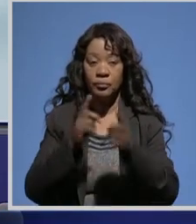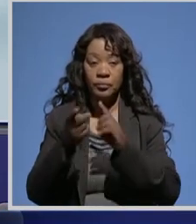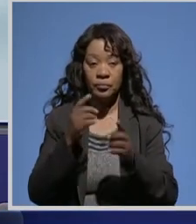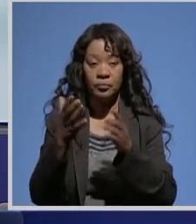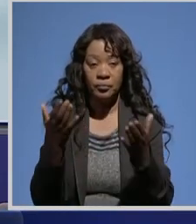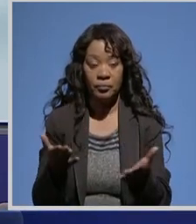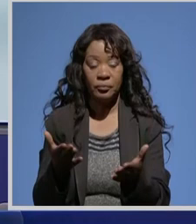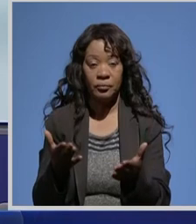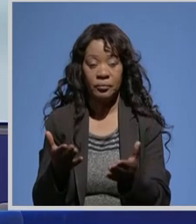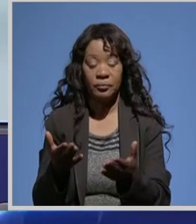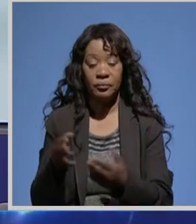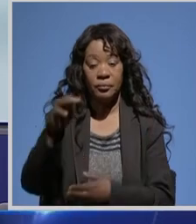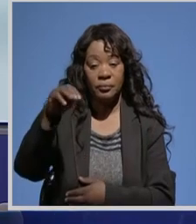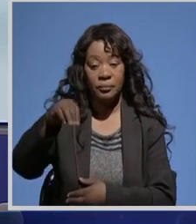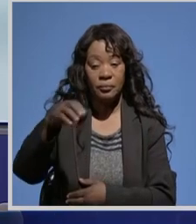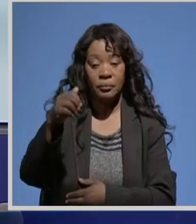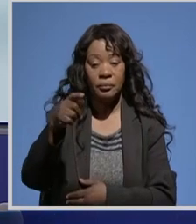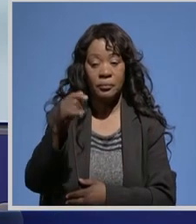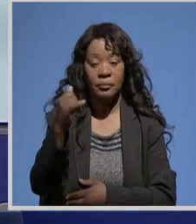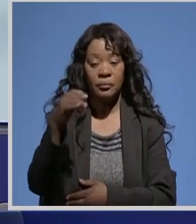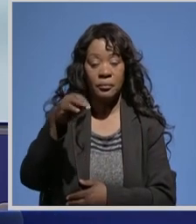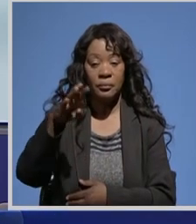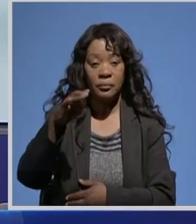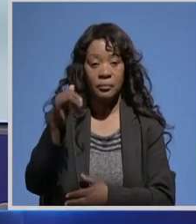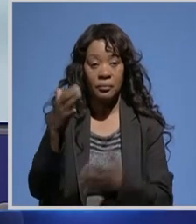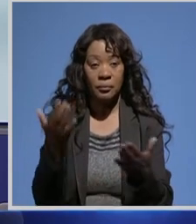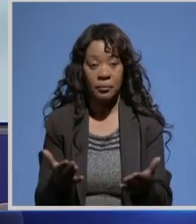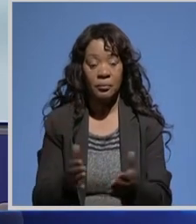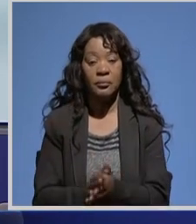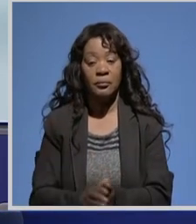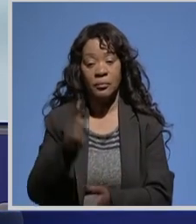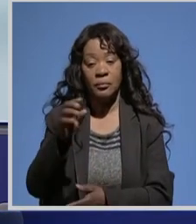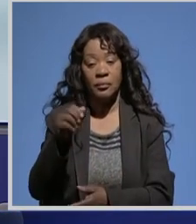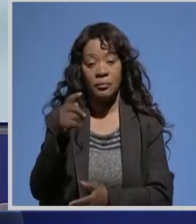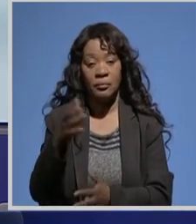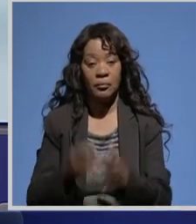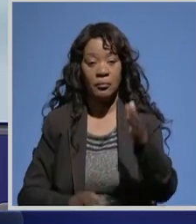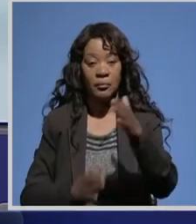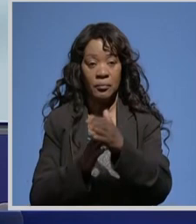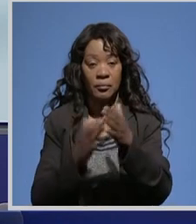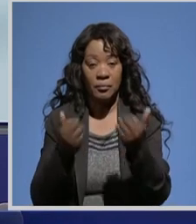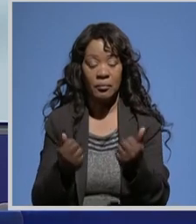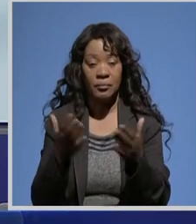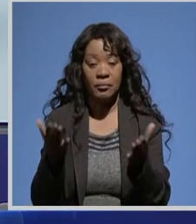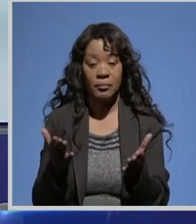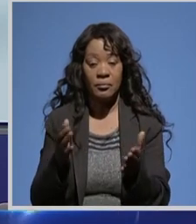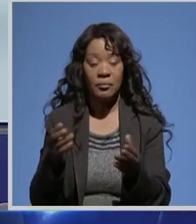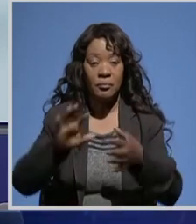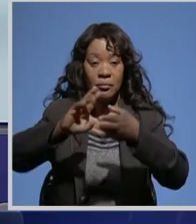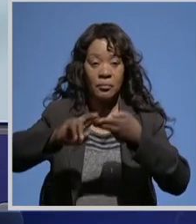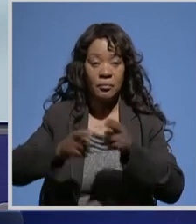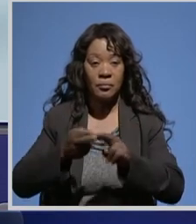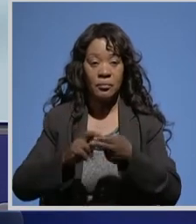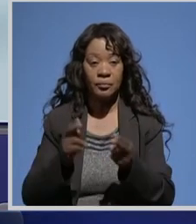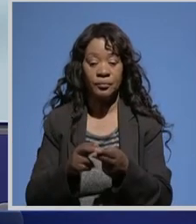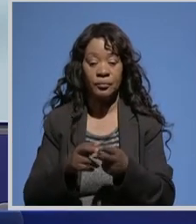done virtually, Dr. Matibini said the initiative by MultiChoice Group Limited to partner with the National Assembly to broadcast Parliament